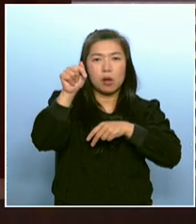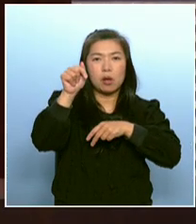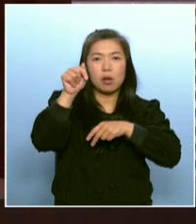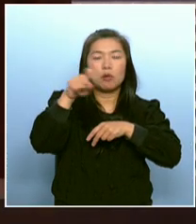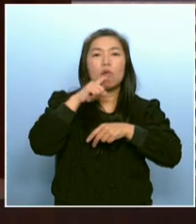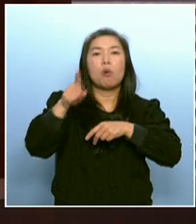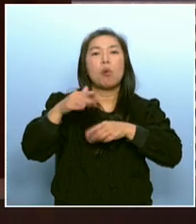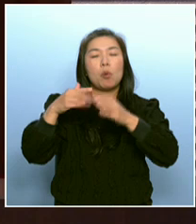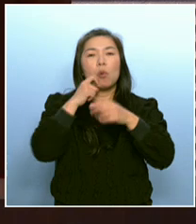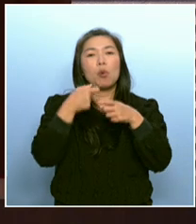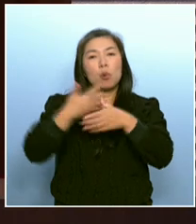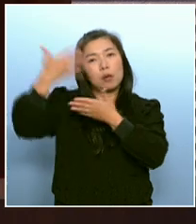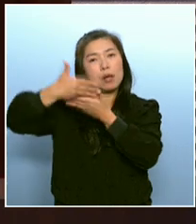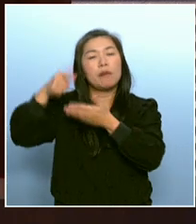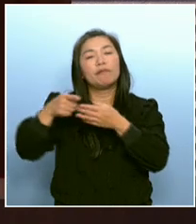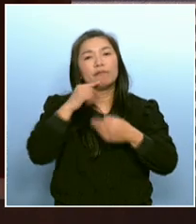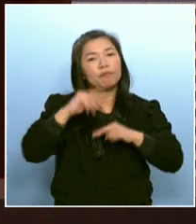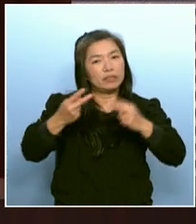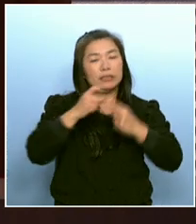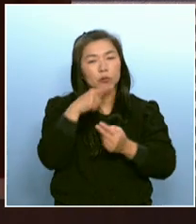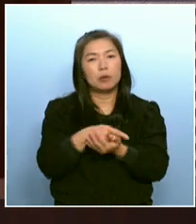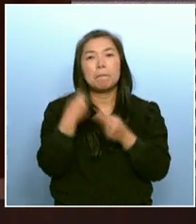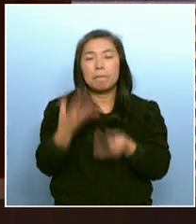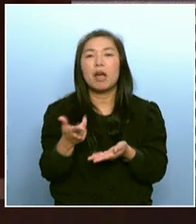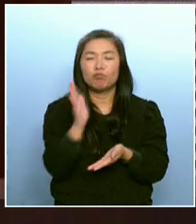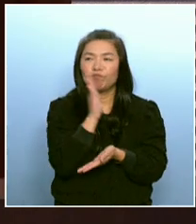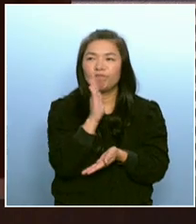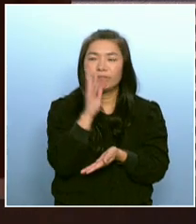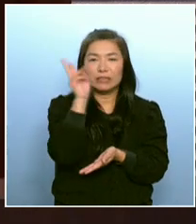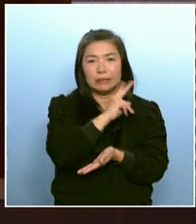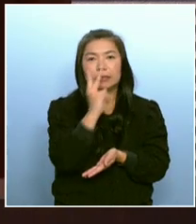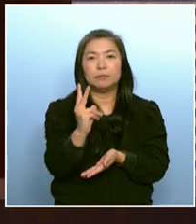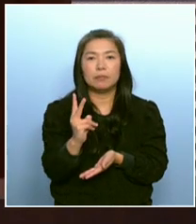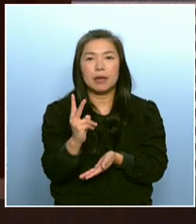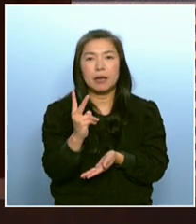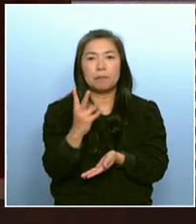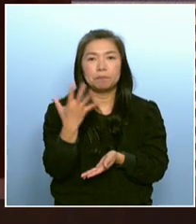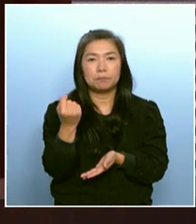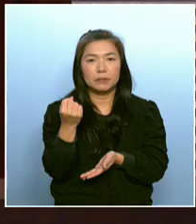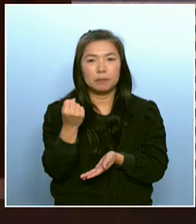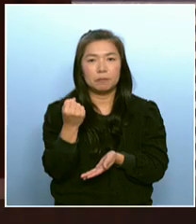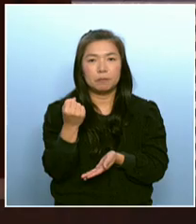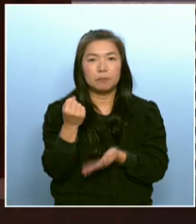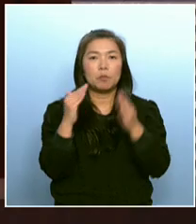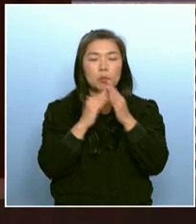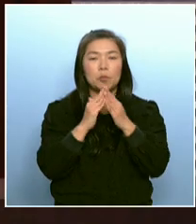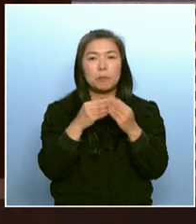Near Chakwa Ling, Upper Hill, there is a public housing development project that will provide